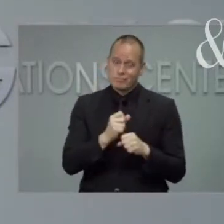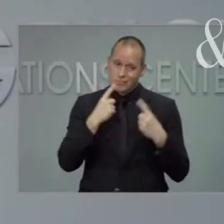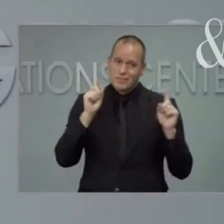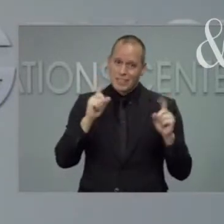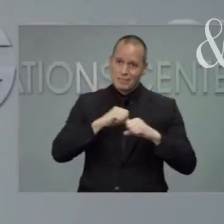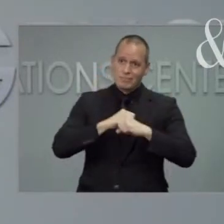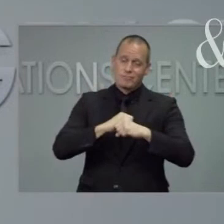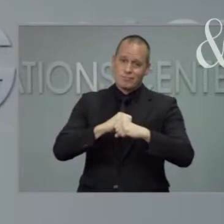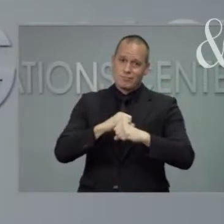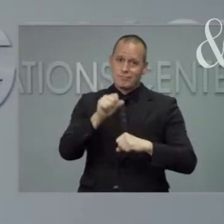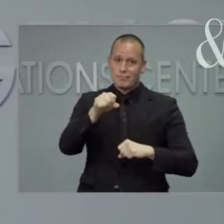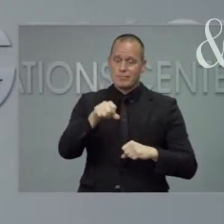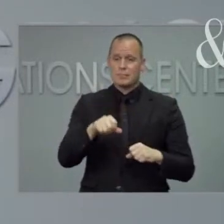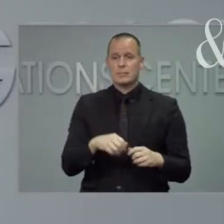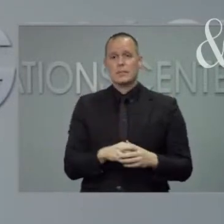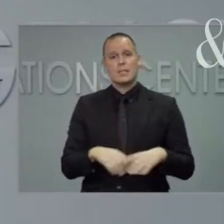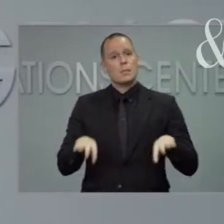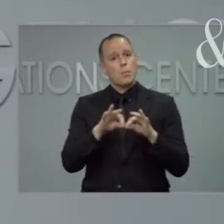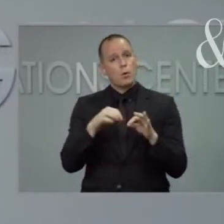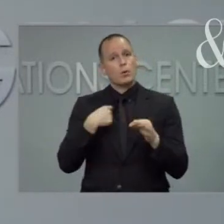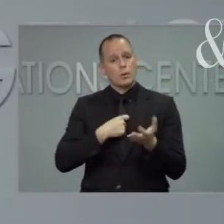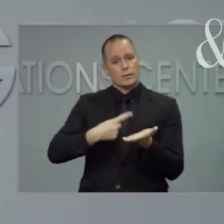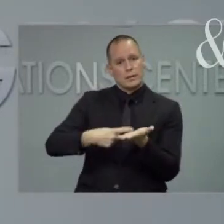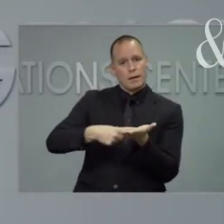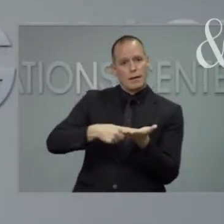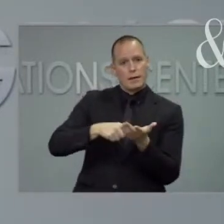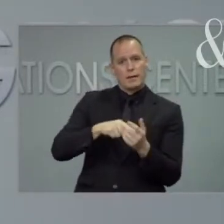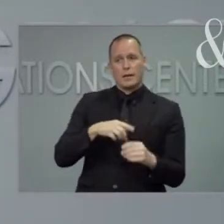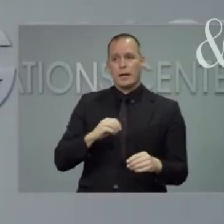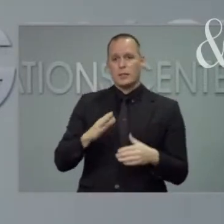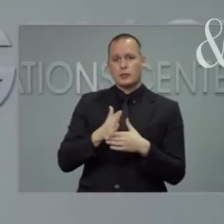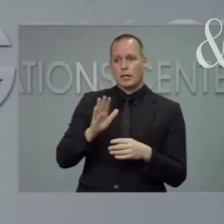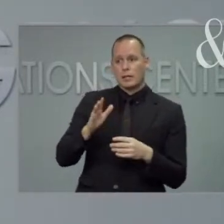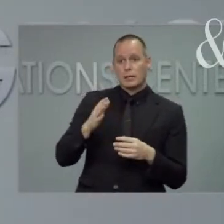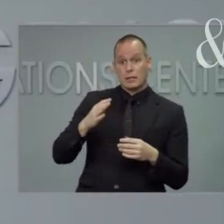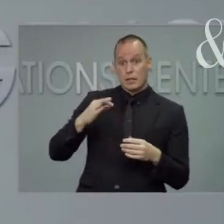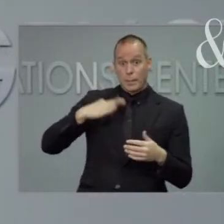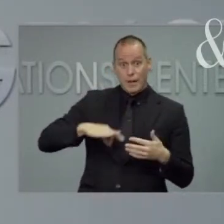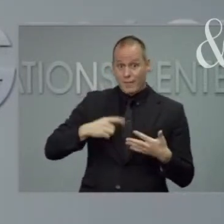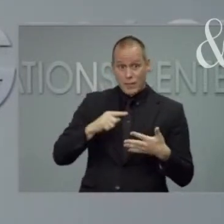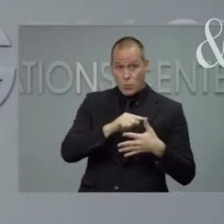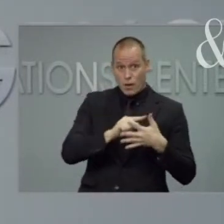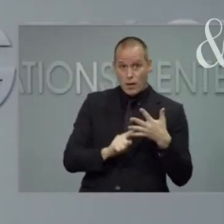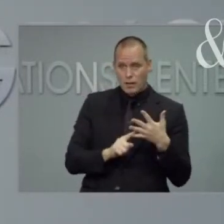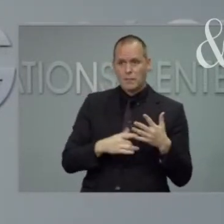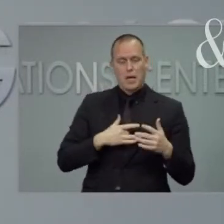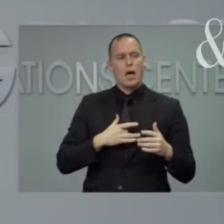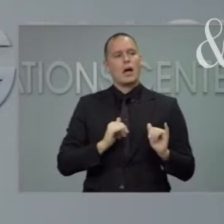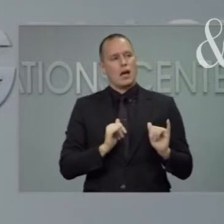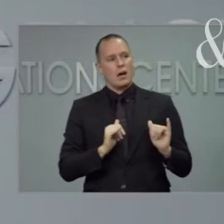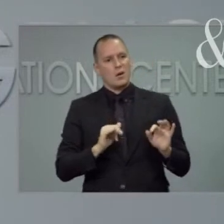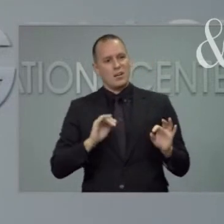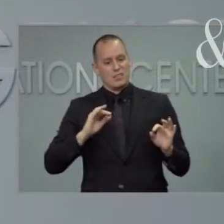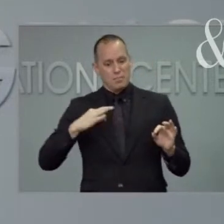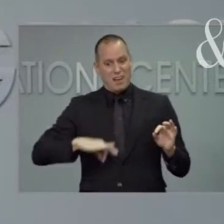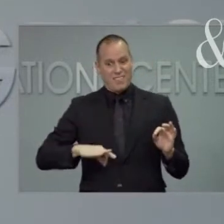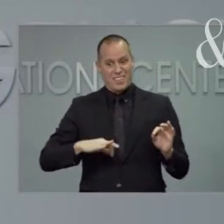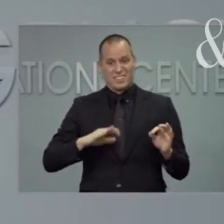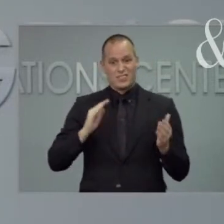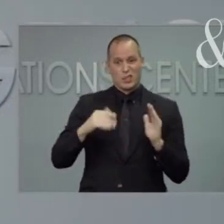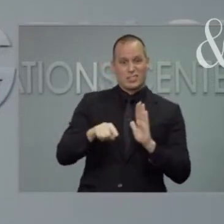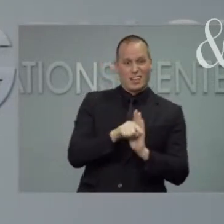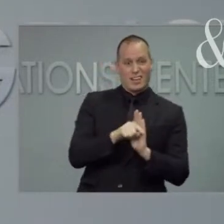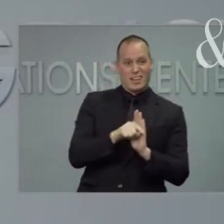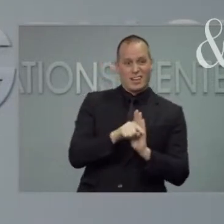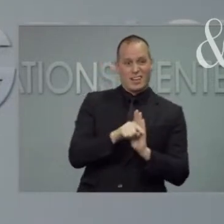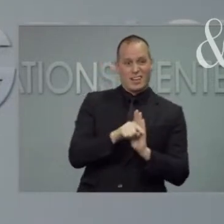think it is the fact that we are talking about it and sharing those benefits. And it's really important for folks to hear about it from those within their